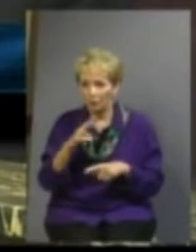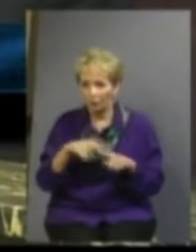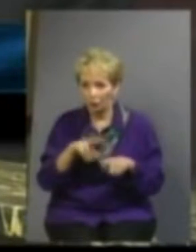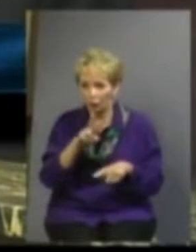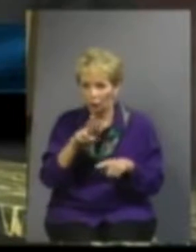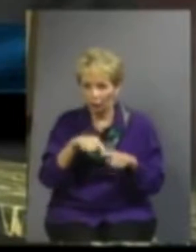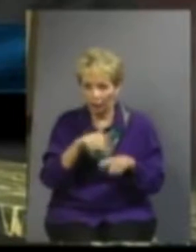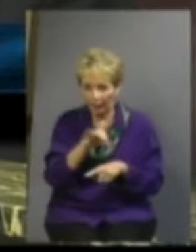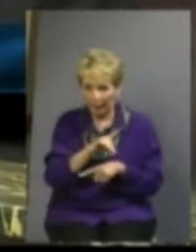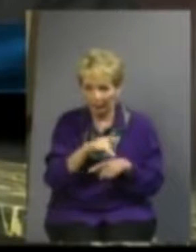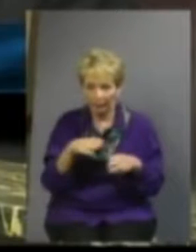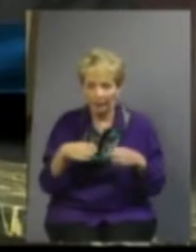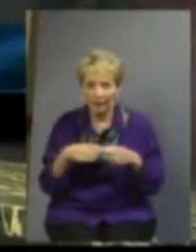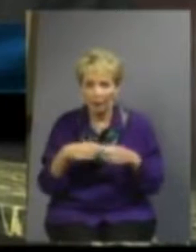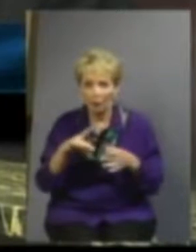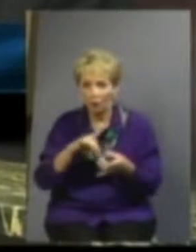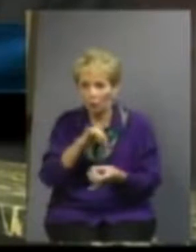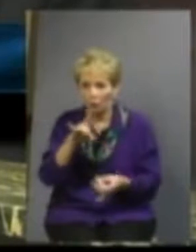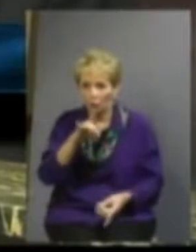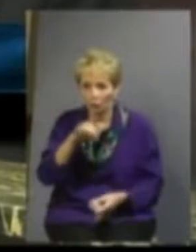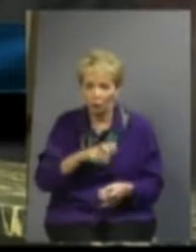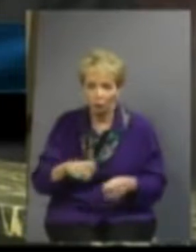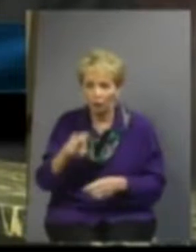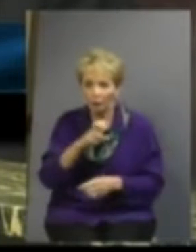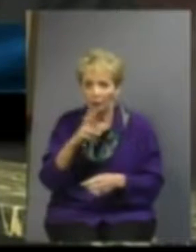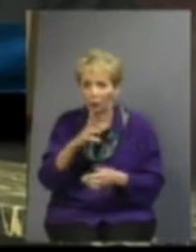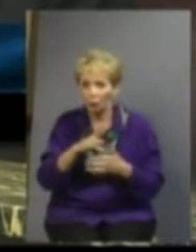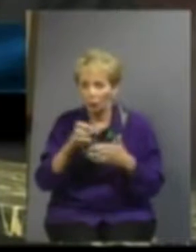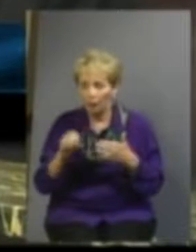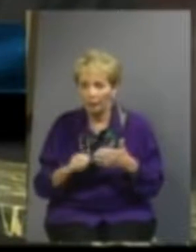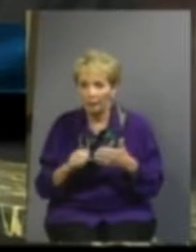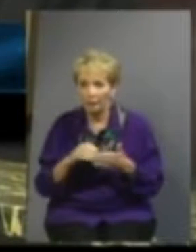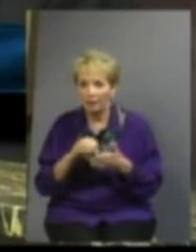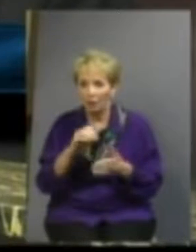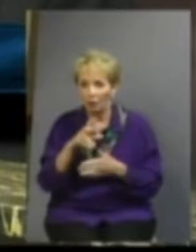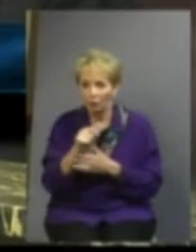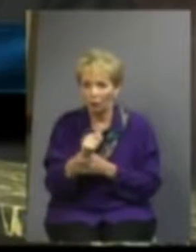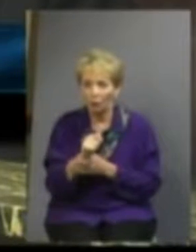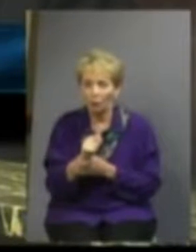8. Downtown ghost tours, 2 weekends, October